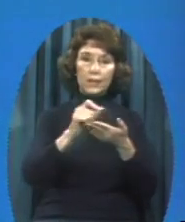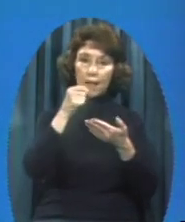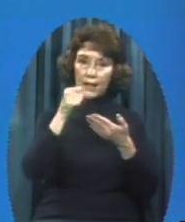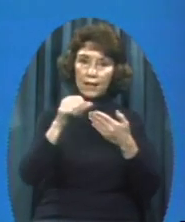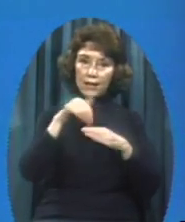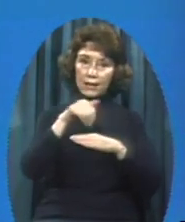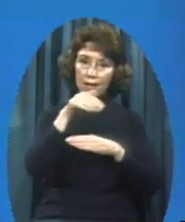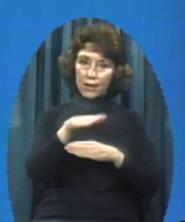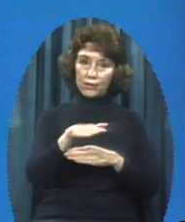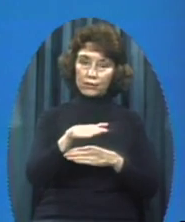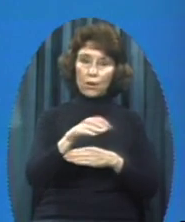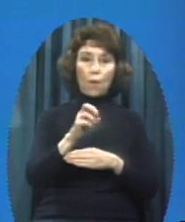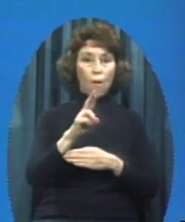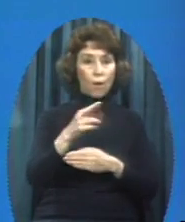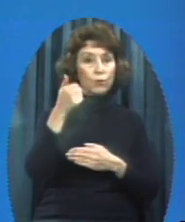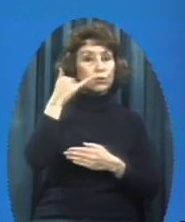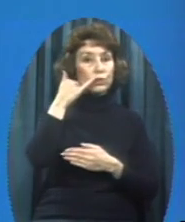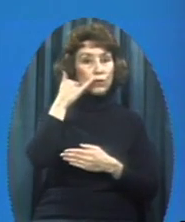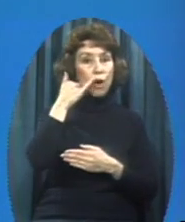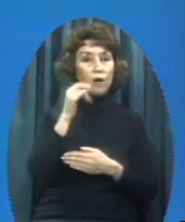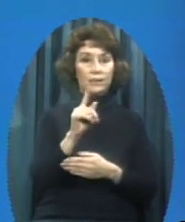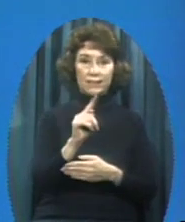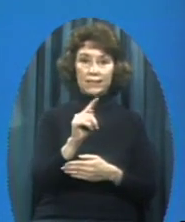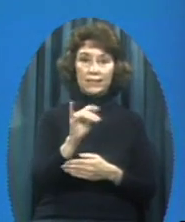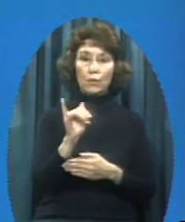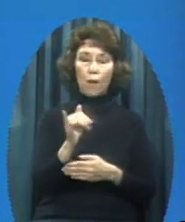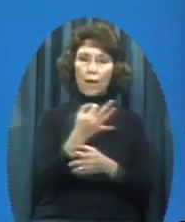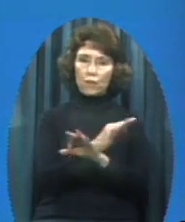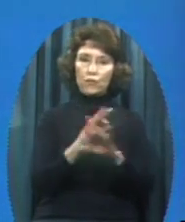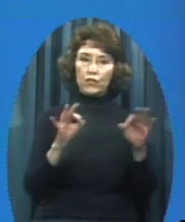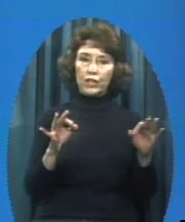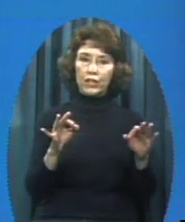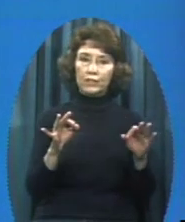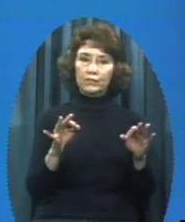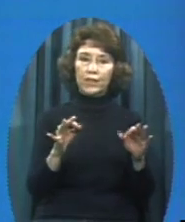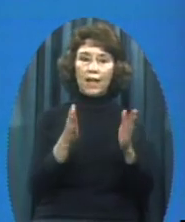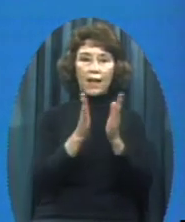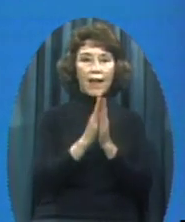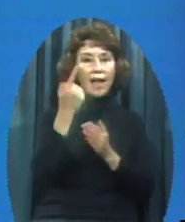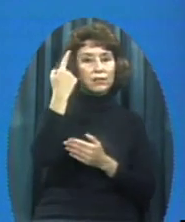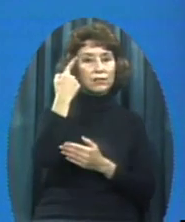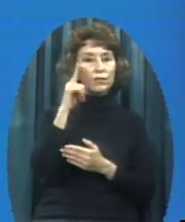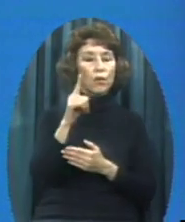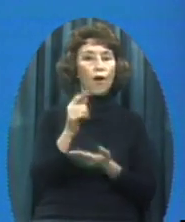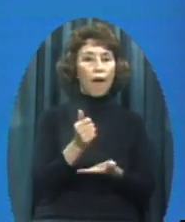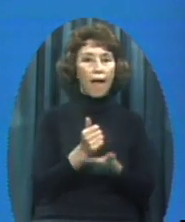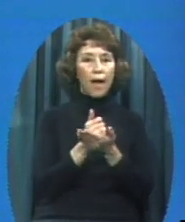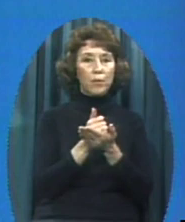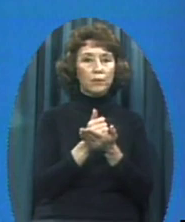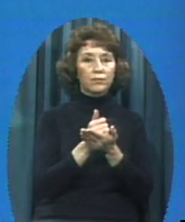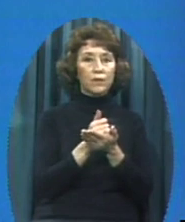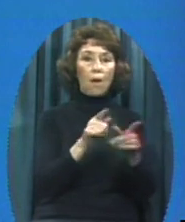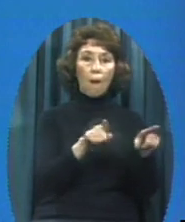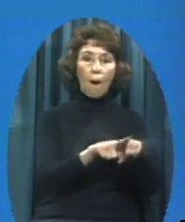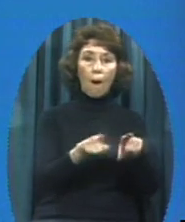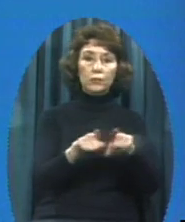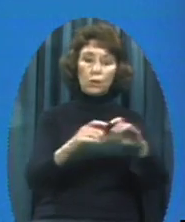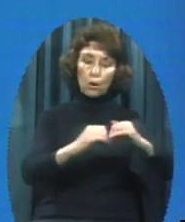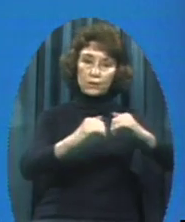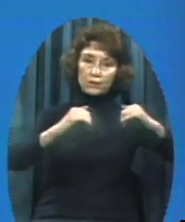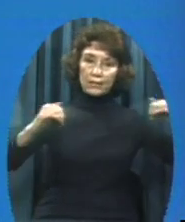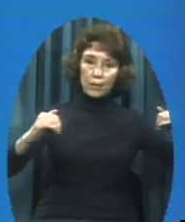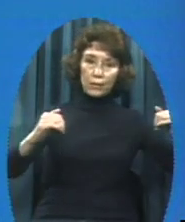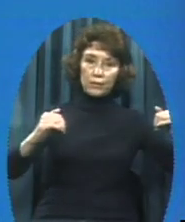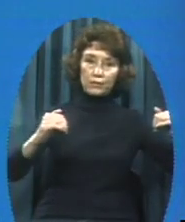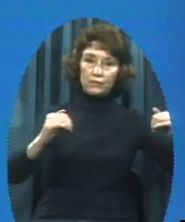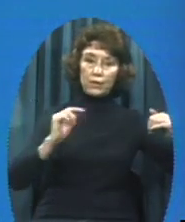want counseling, call the prayer hotline. Someone is by the phone 24 hours a day. If you're deaf and you have a physical emergency, the University of Virginia Crisis Center can